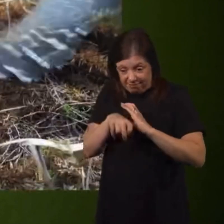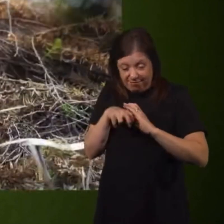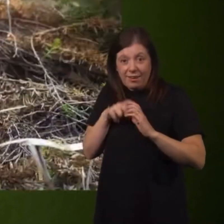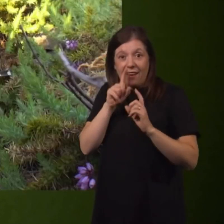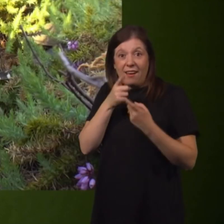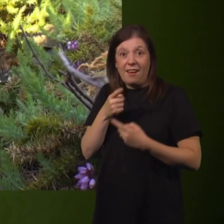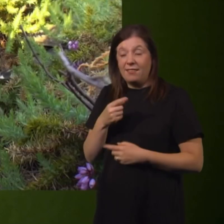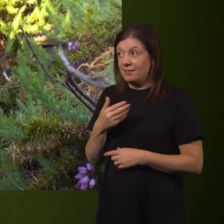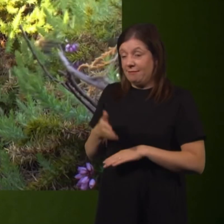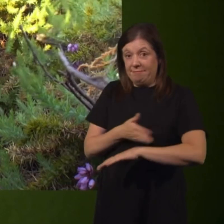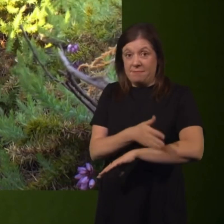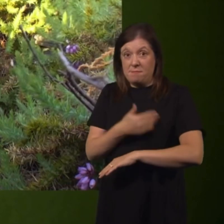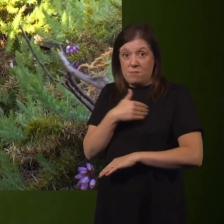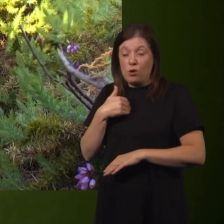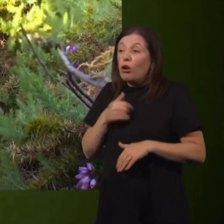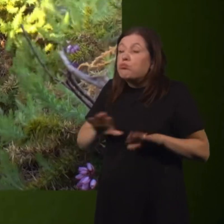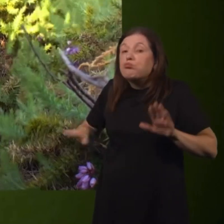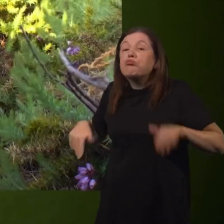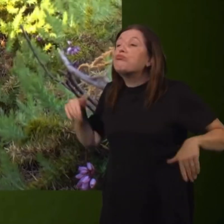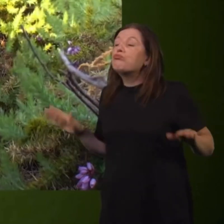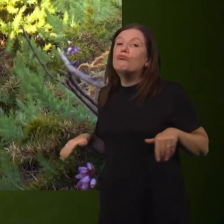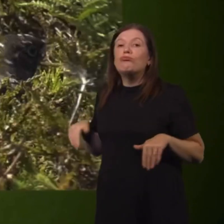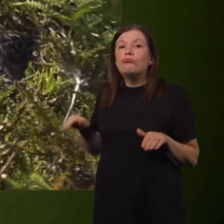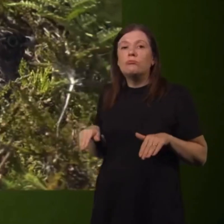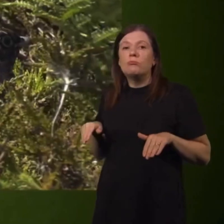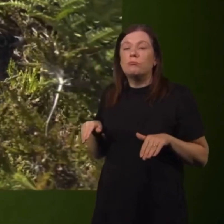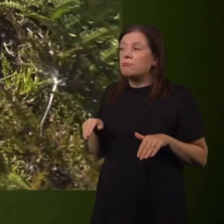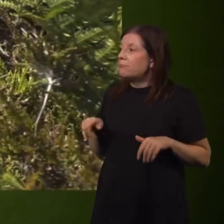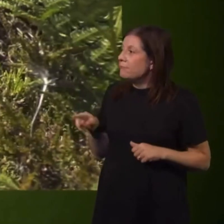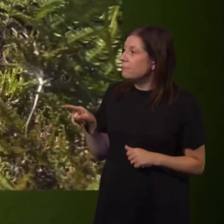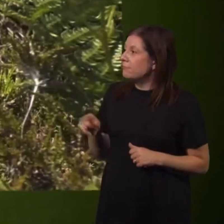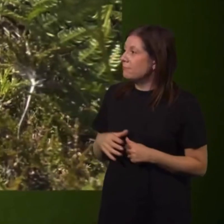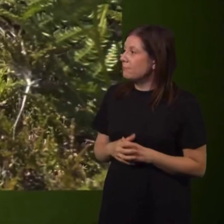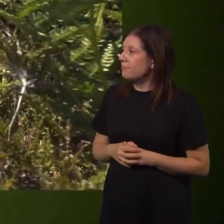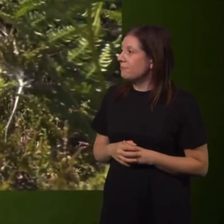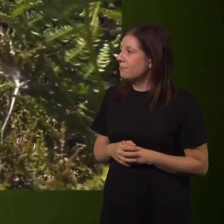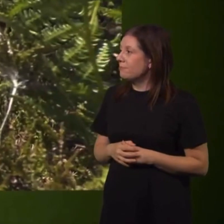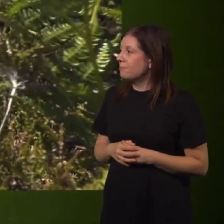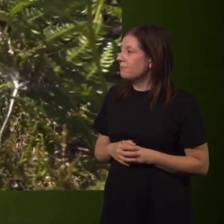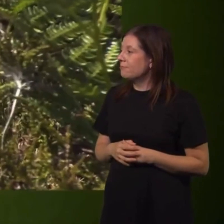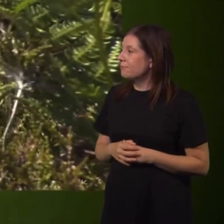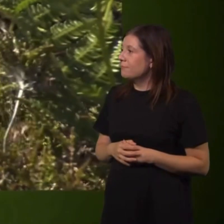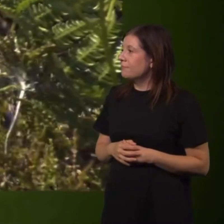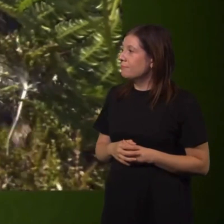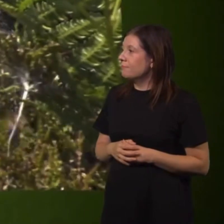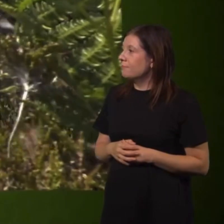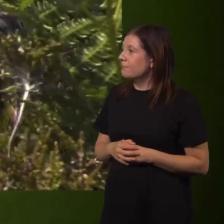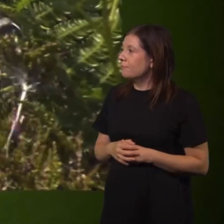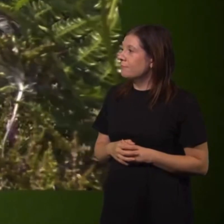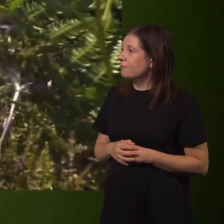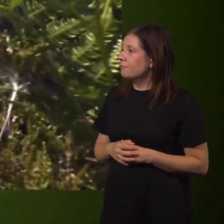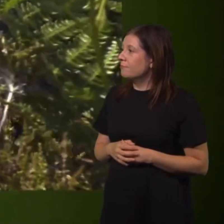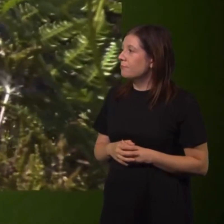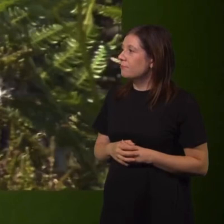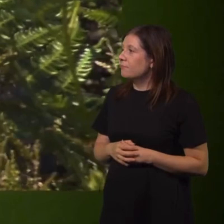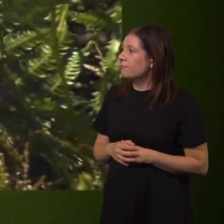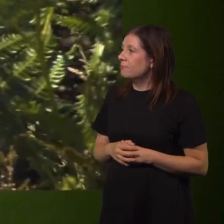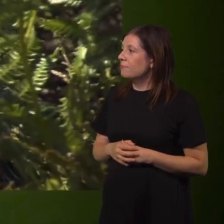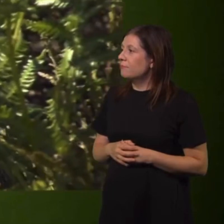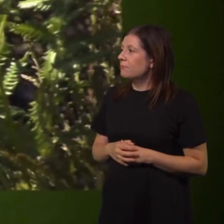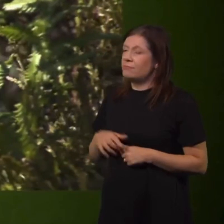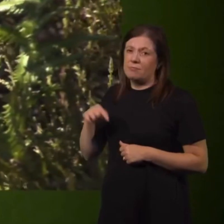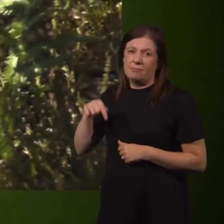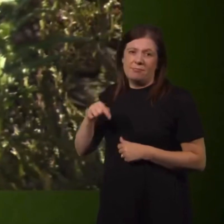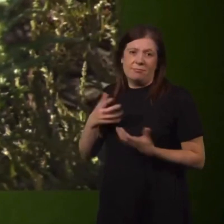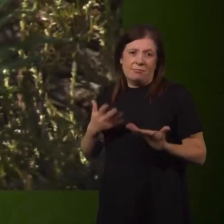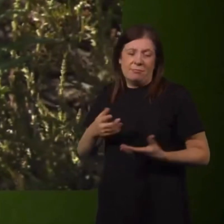it decides to break out into the surrounding vegetation. Now, it's not sat on top of a bush quite yet. It's been so hot here